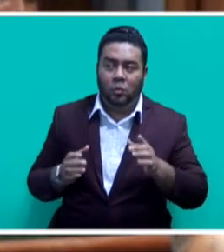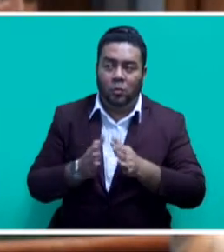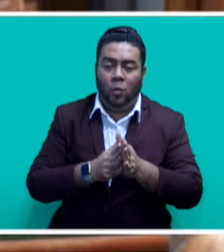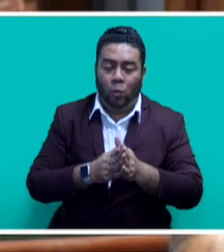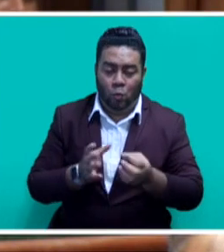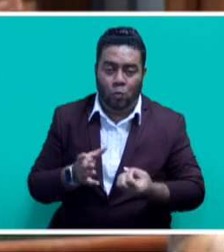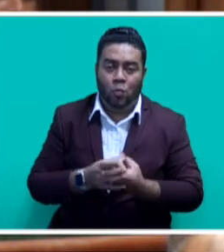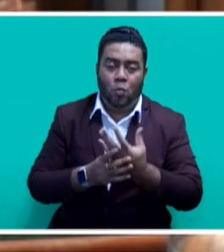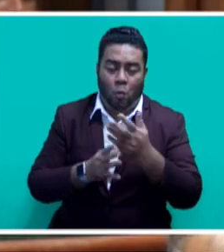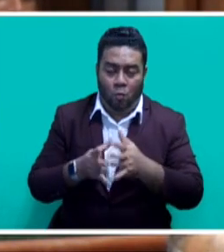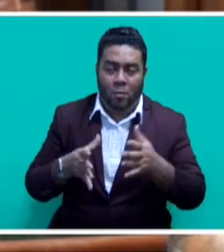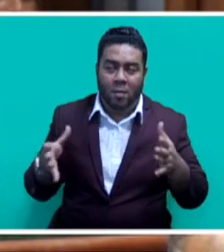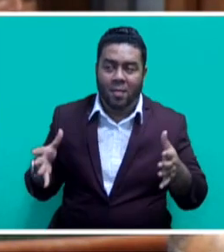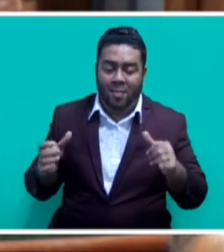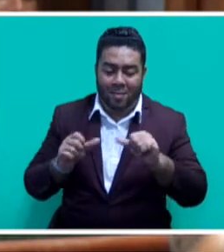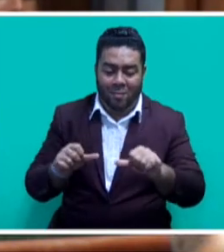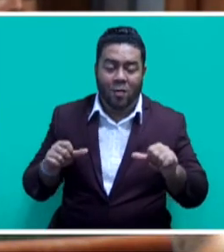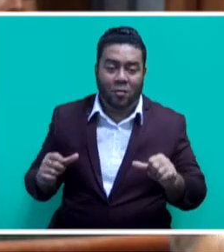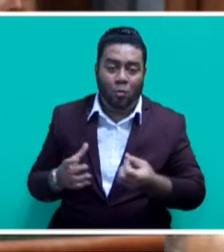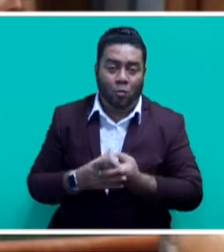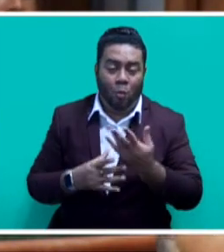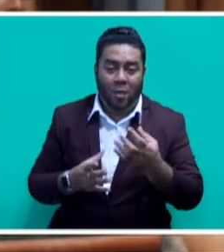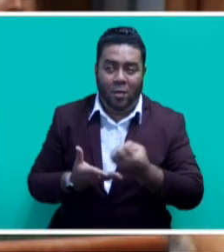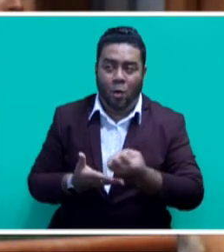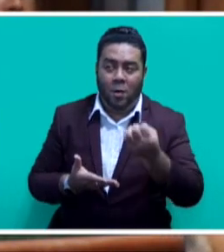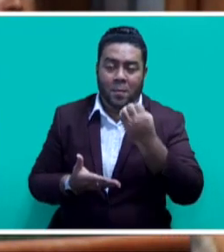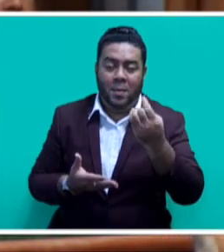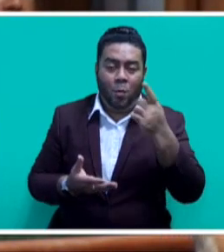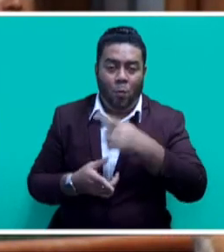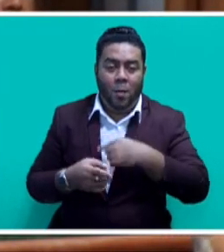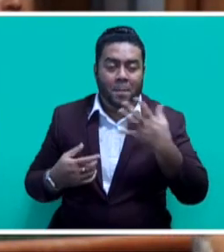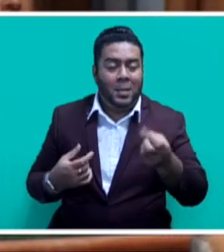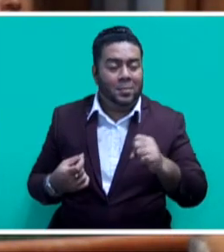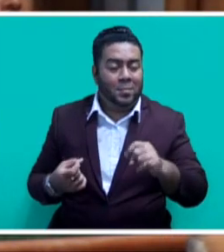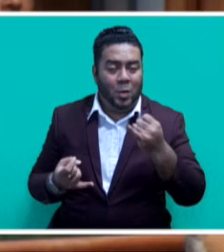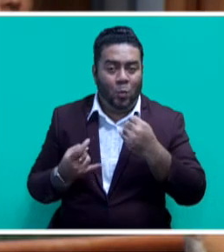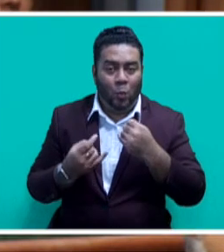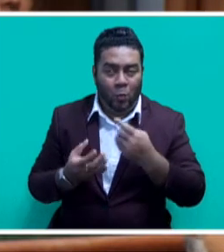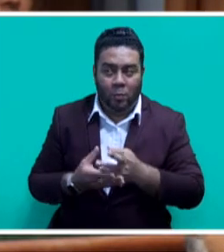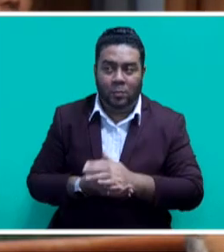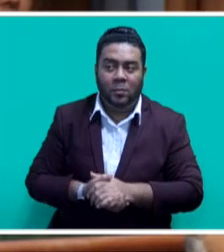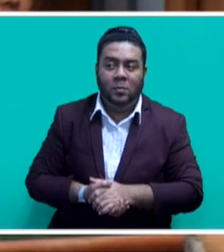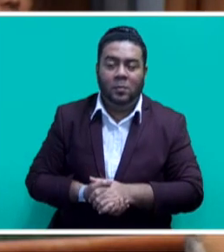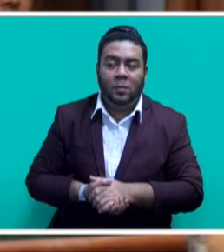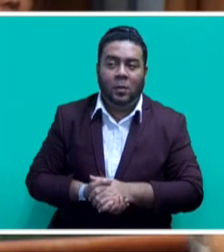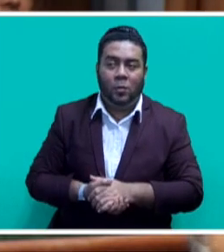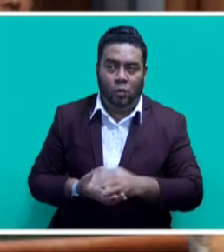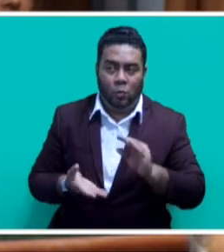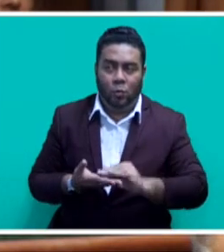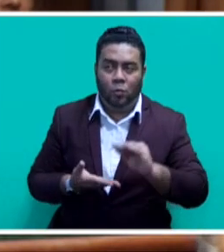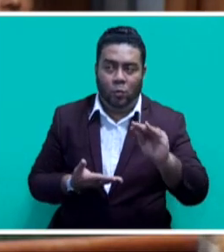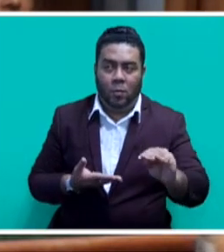the economy in a sustainable manner, then we must be willing to throw in the money to make it happen.